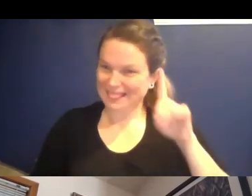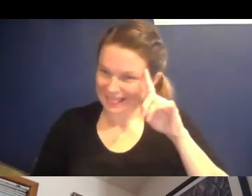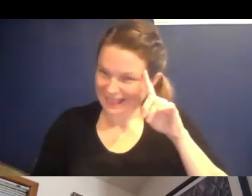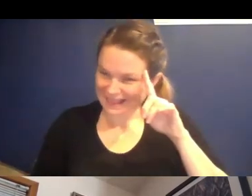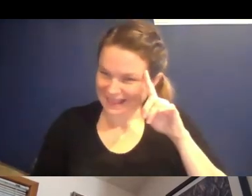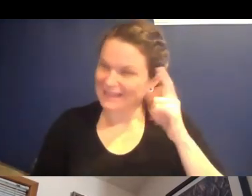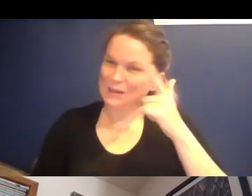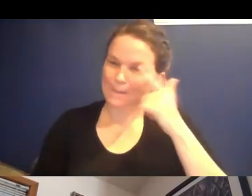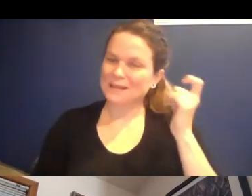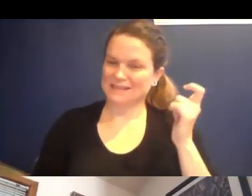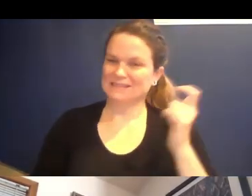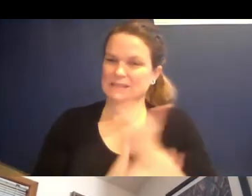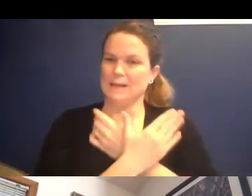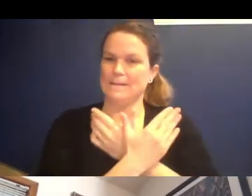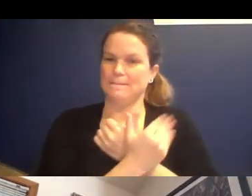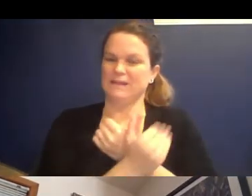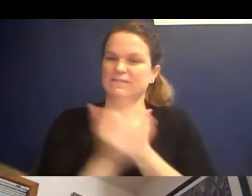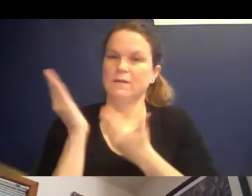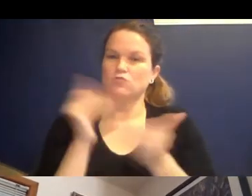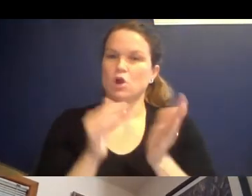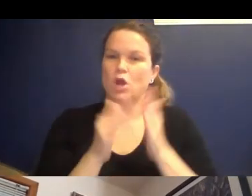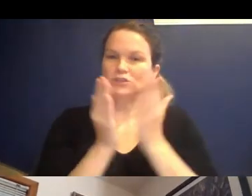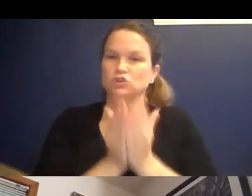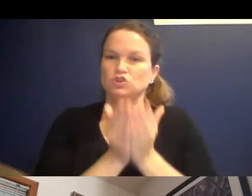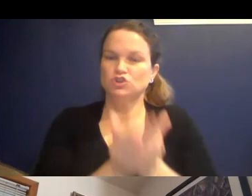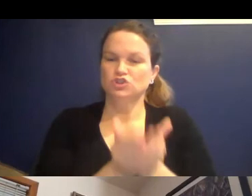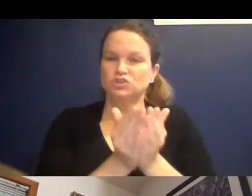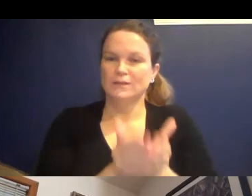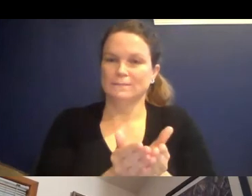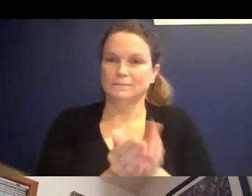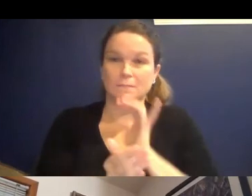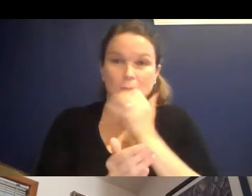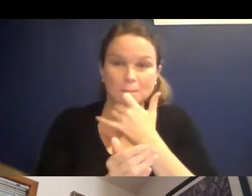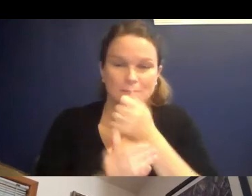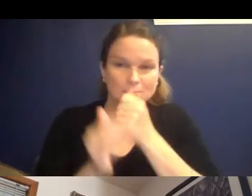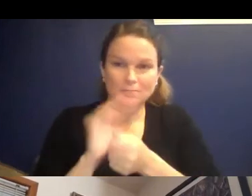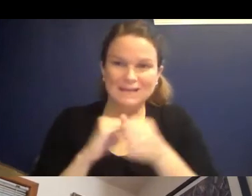the butterflies were taken on ships or cargo and introduced to these other